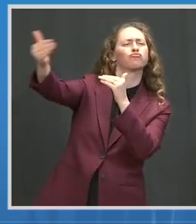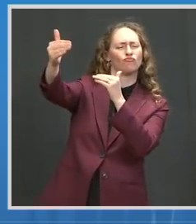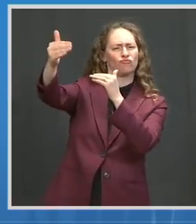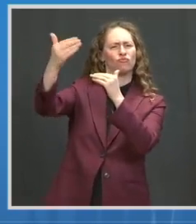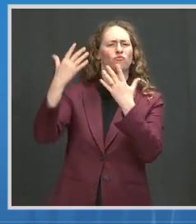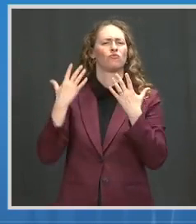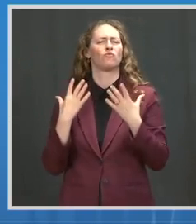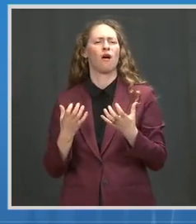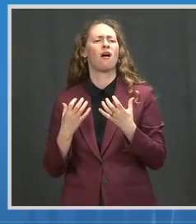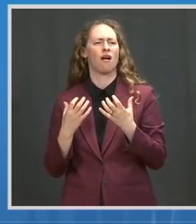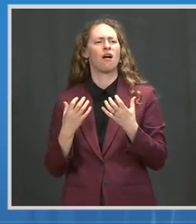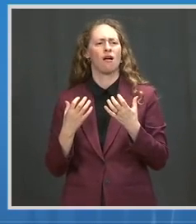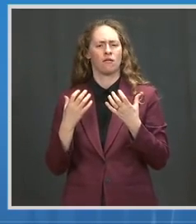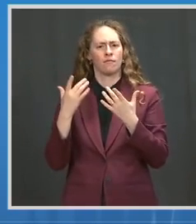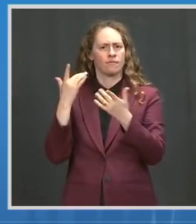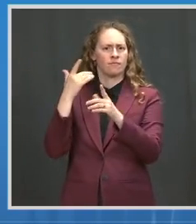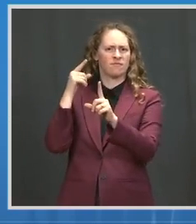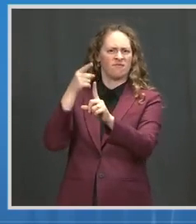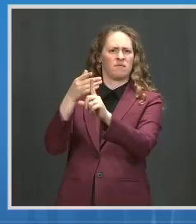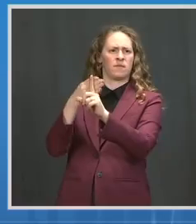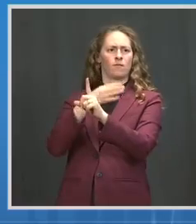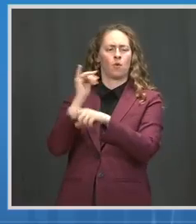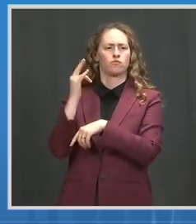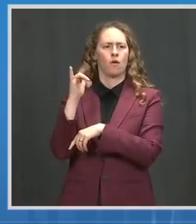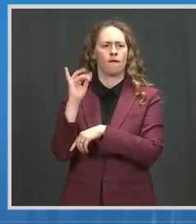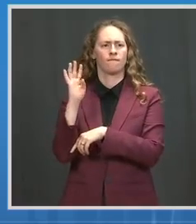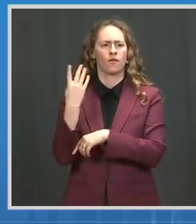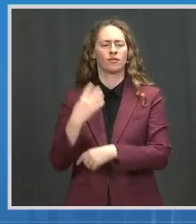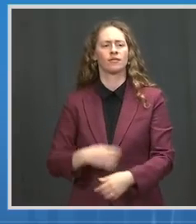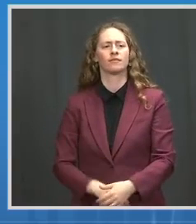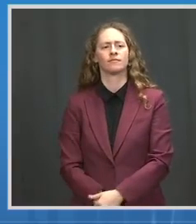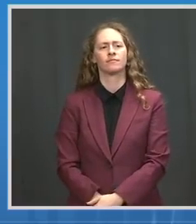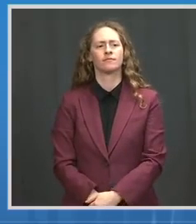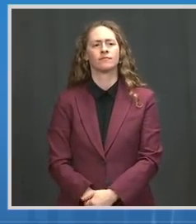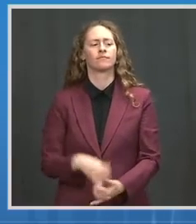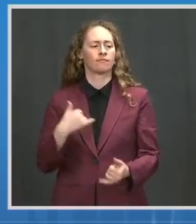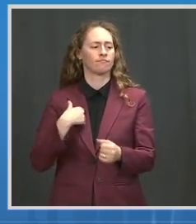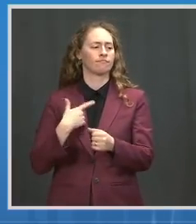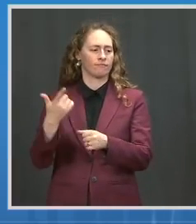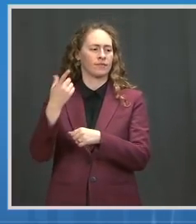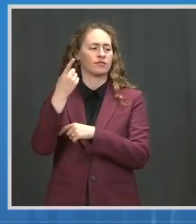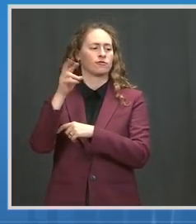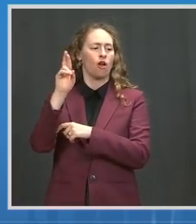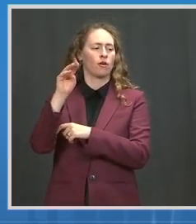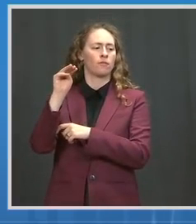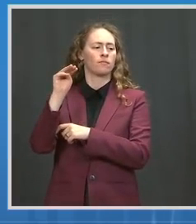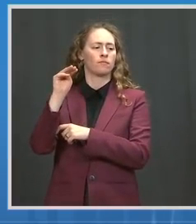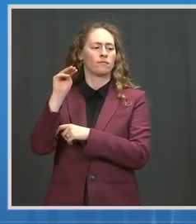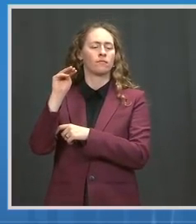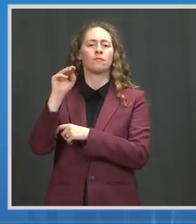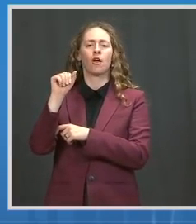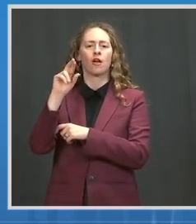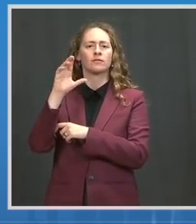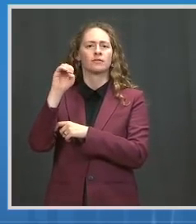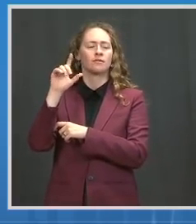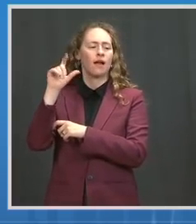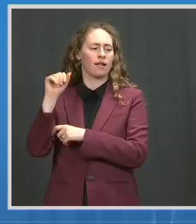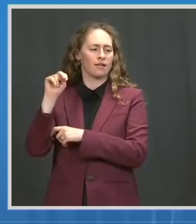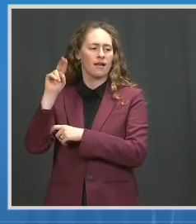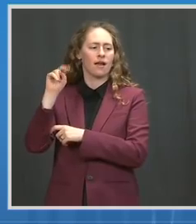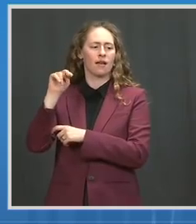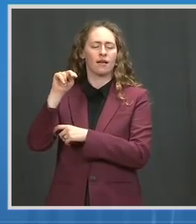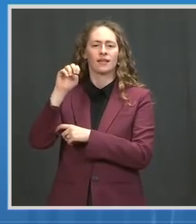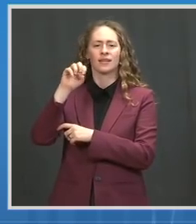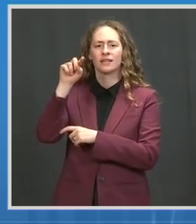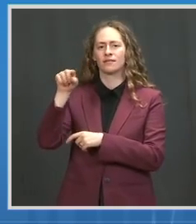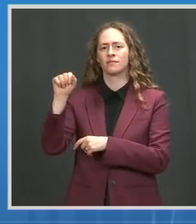of July. I'll stop there and over to you, Dr. Nunes-Smith. Great. Thank you so